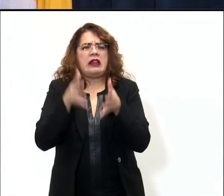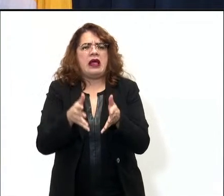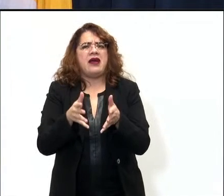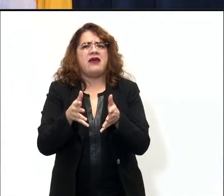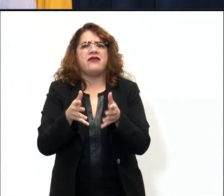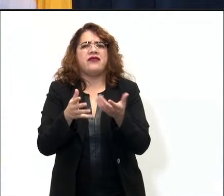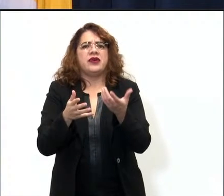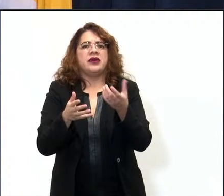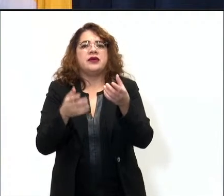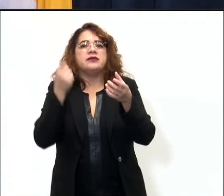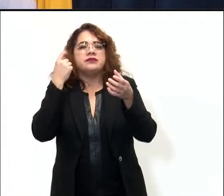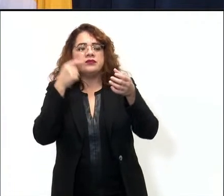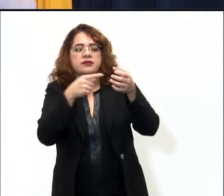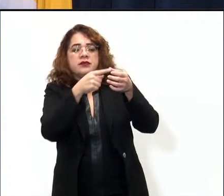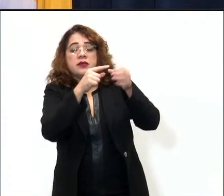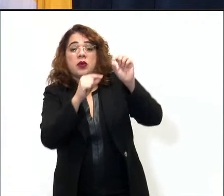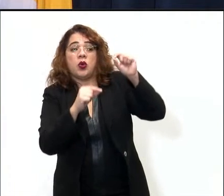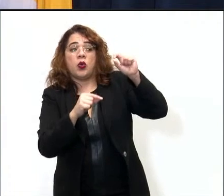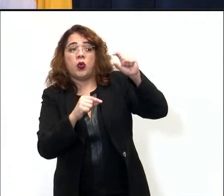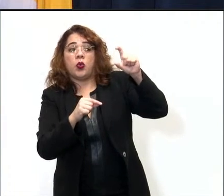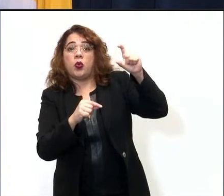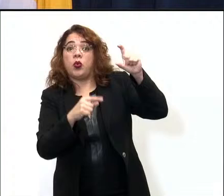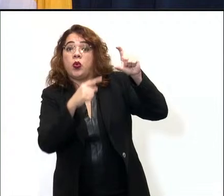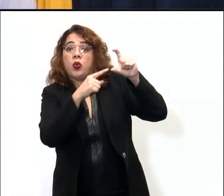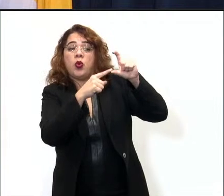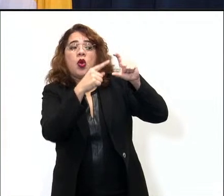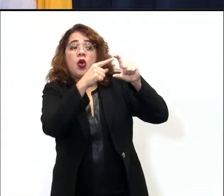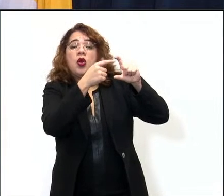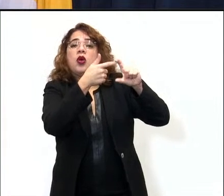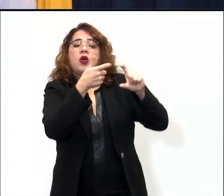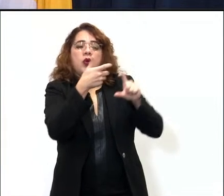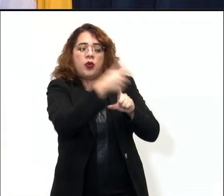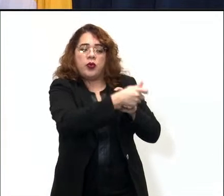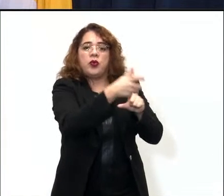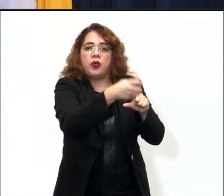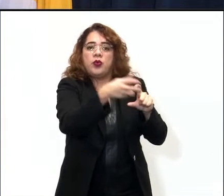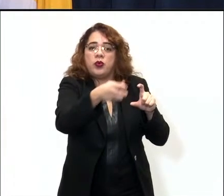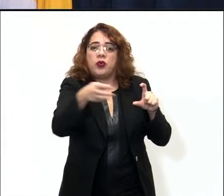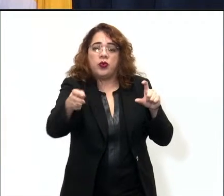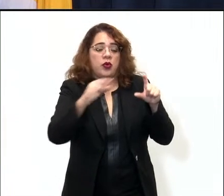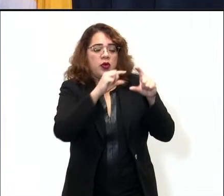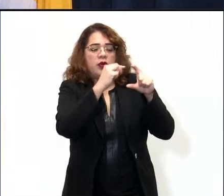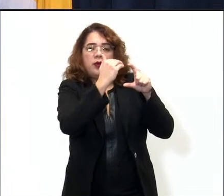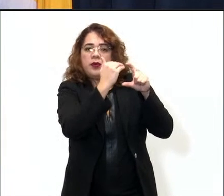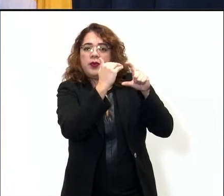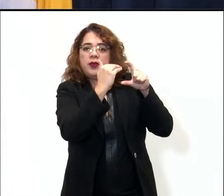left that's in that vial at the end of the day, then we are working to identify folks in the